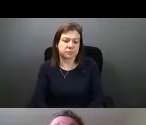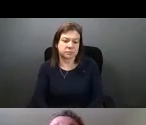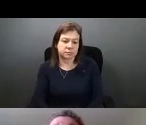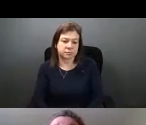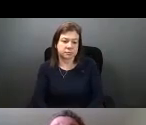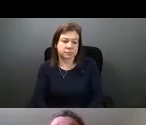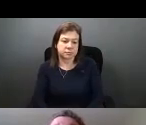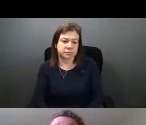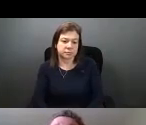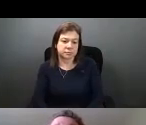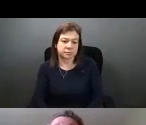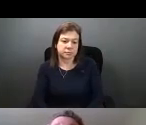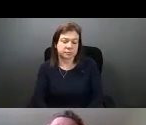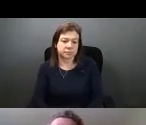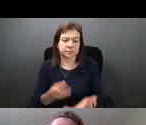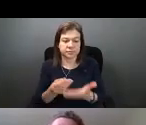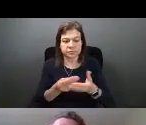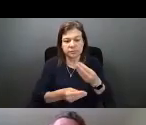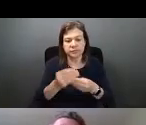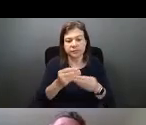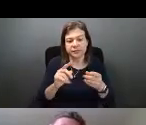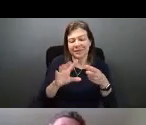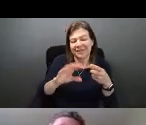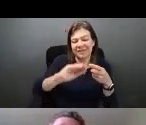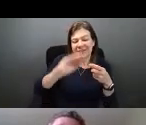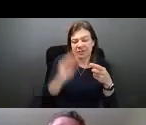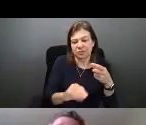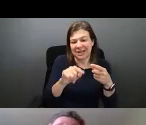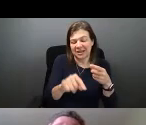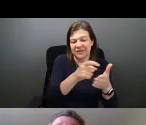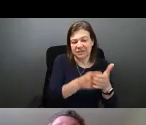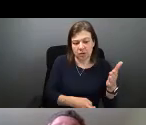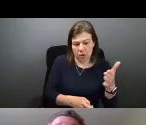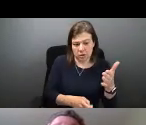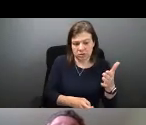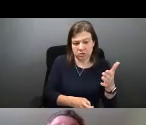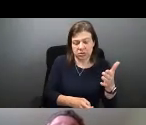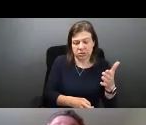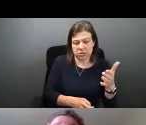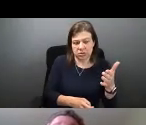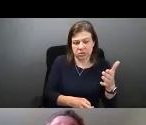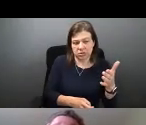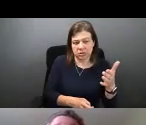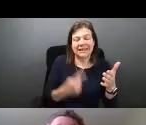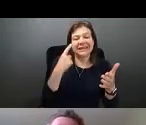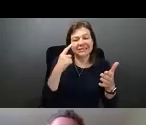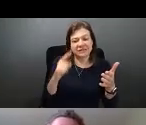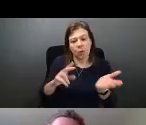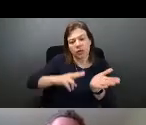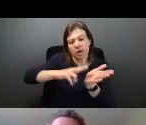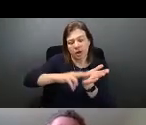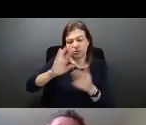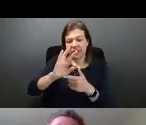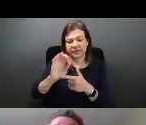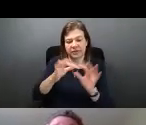The budget also indicates that 50% of this cost was selected for the contract fee